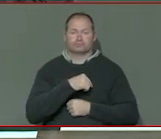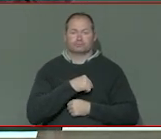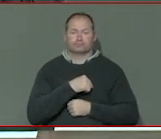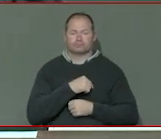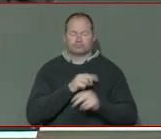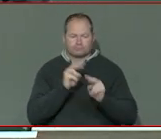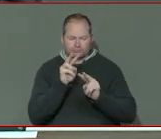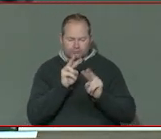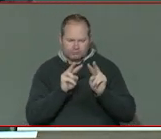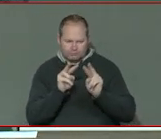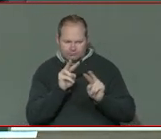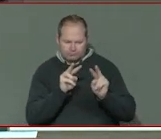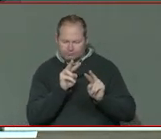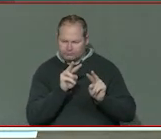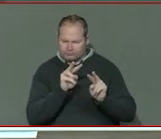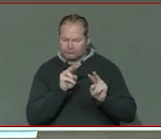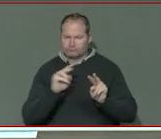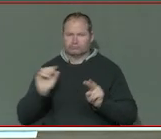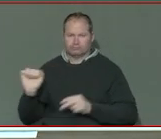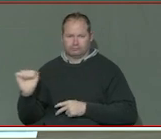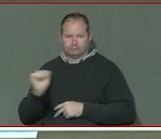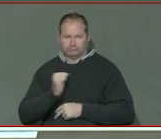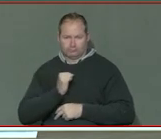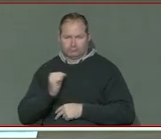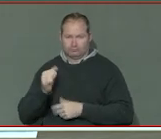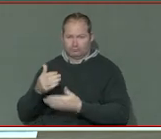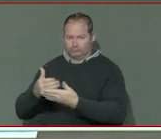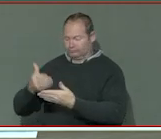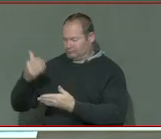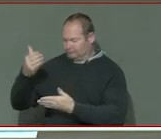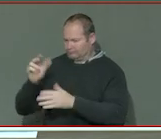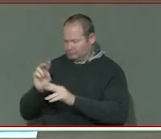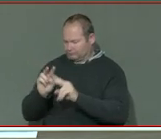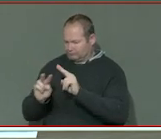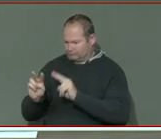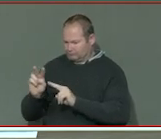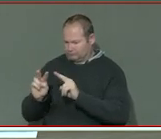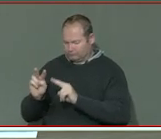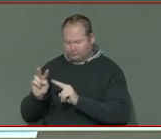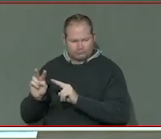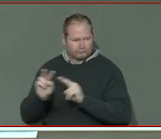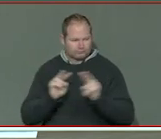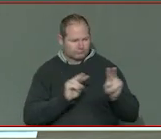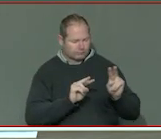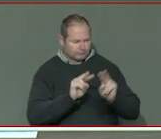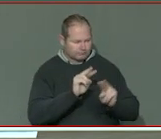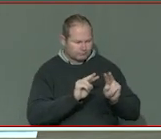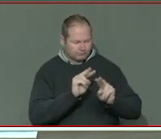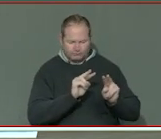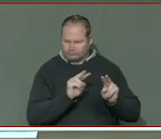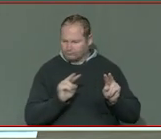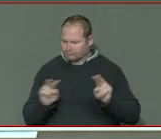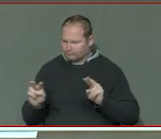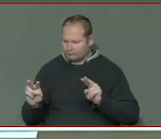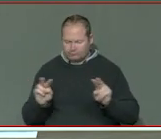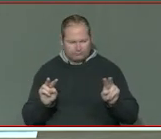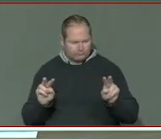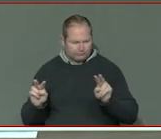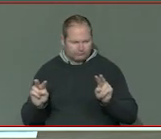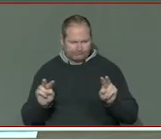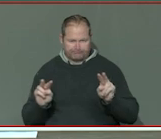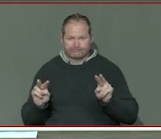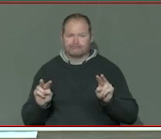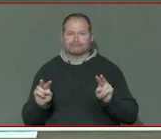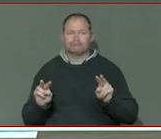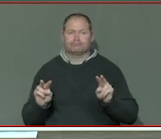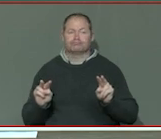check our statement, our creditors ledger, with the statement that we received from our creditors. For them,